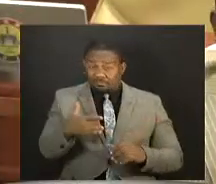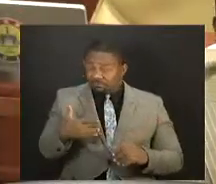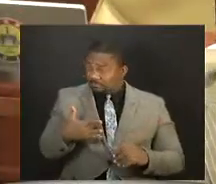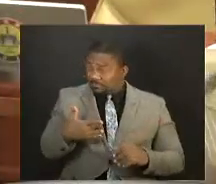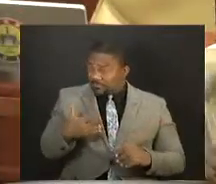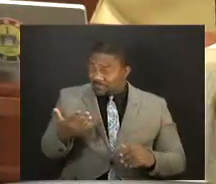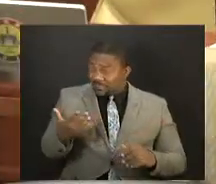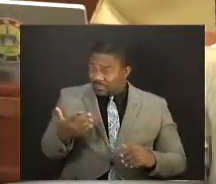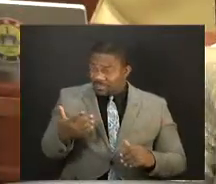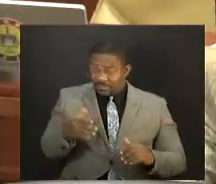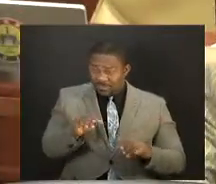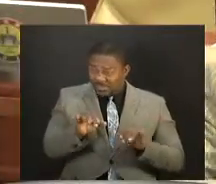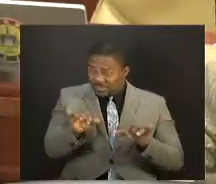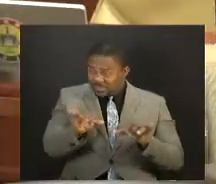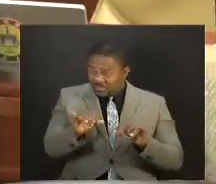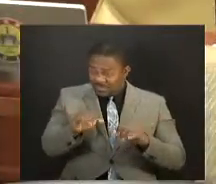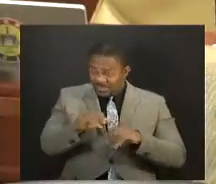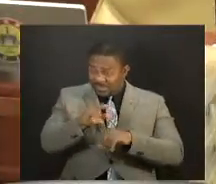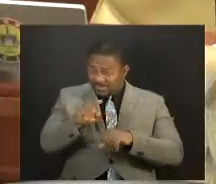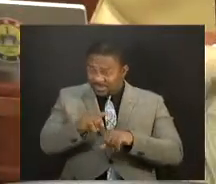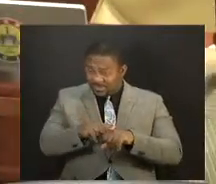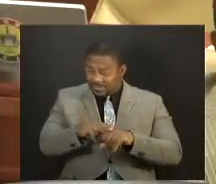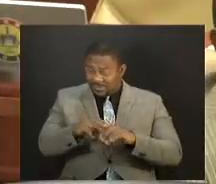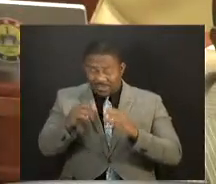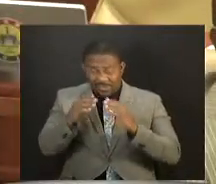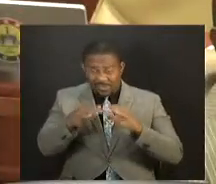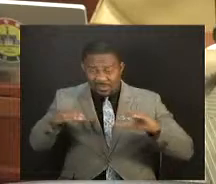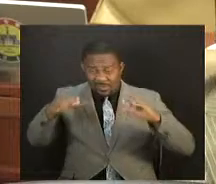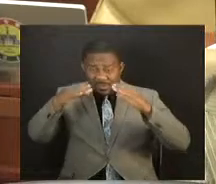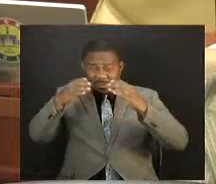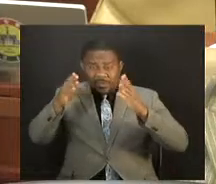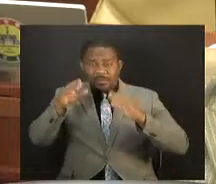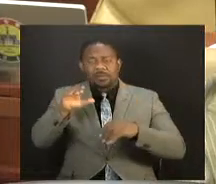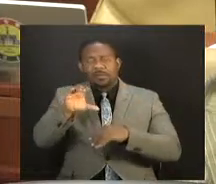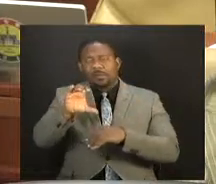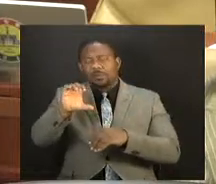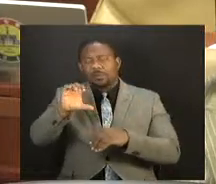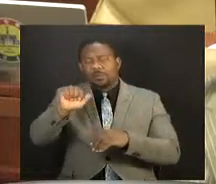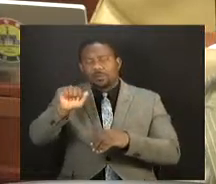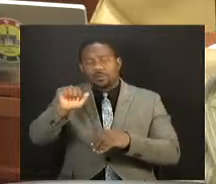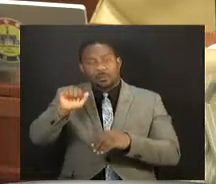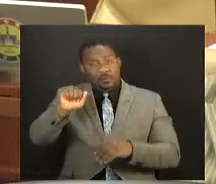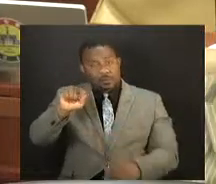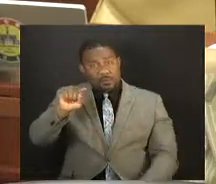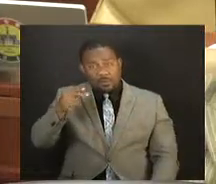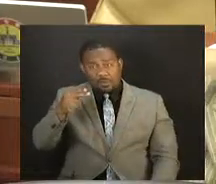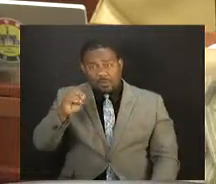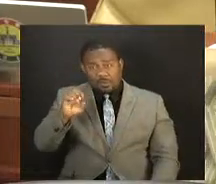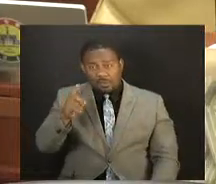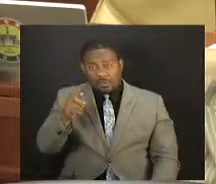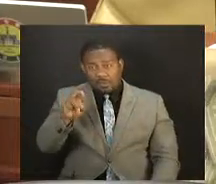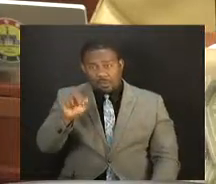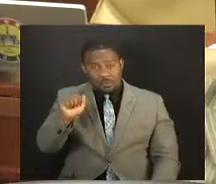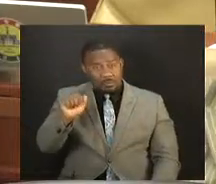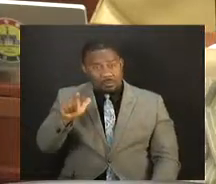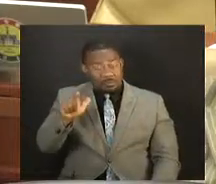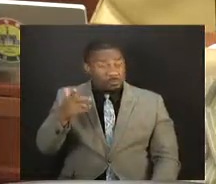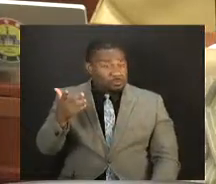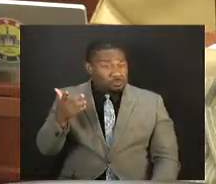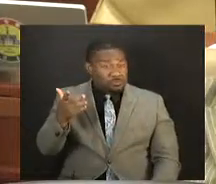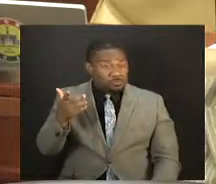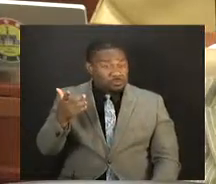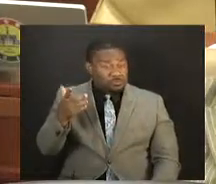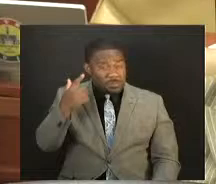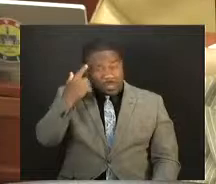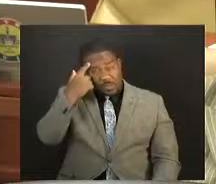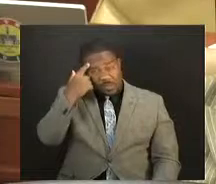target. Was it a moving target? Was the project cost a moving target? Said that it could just